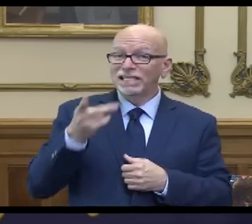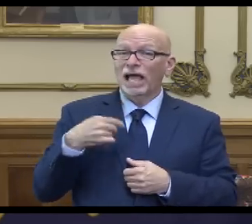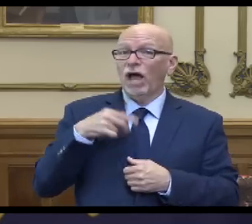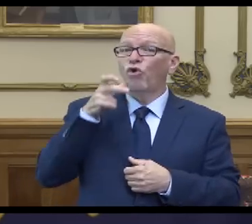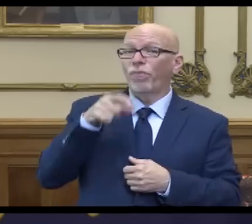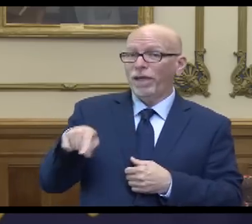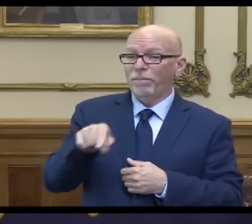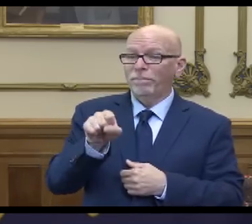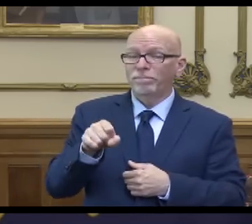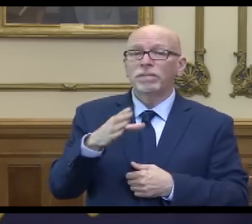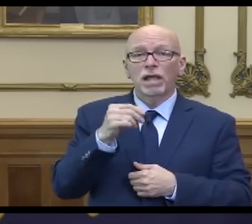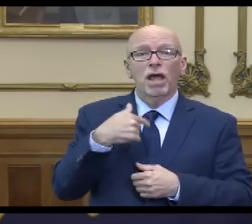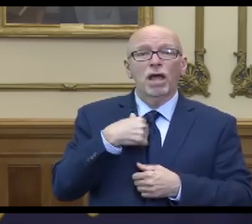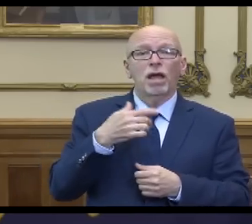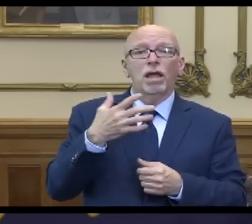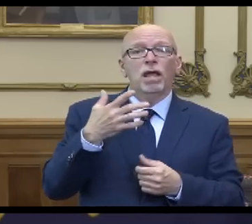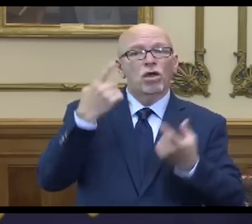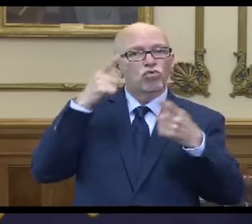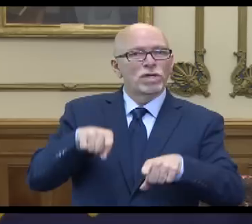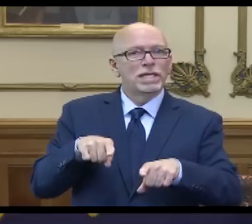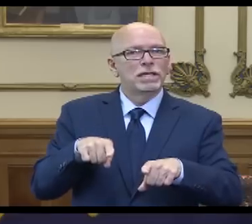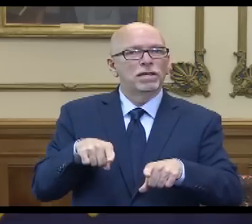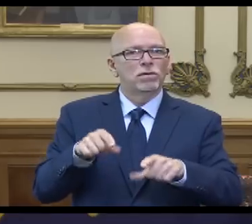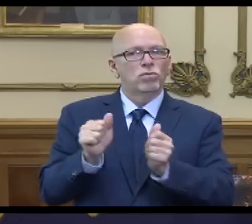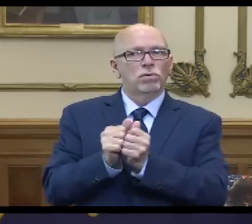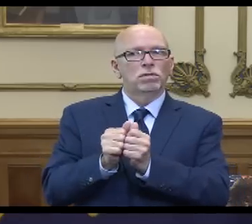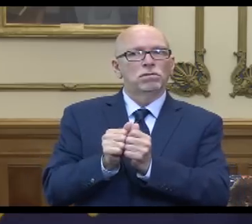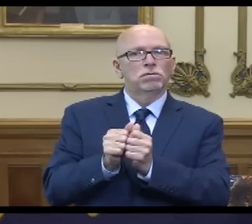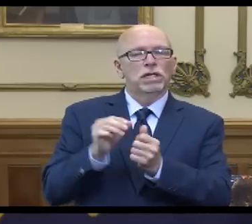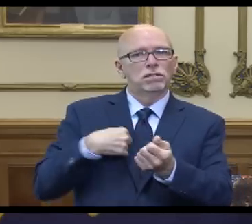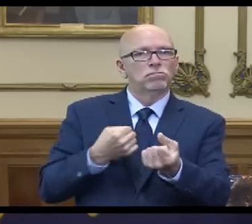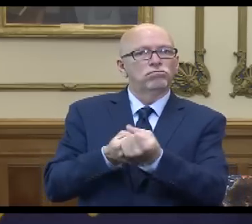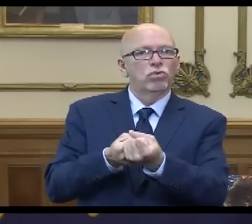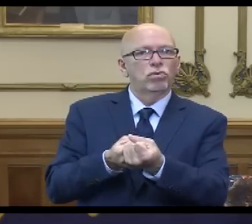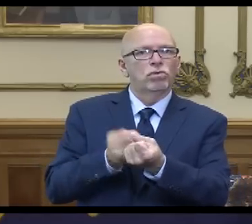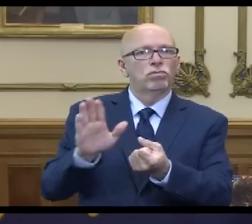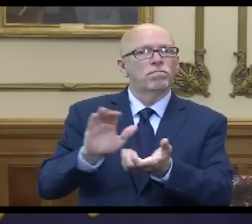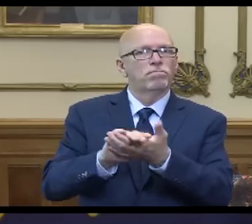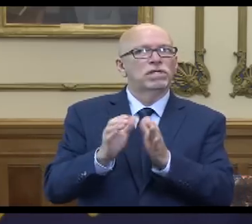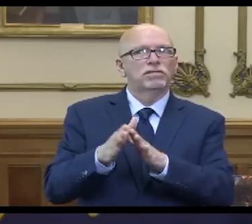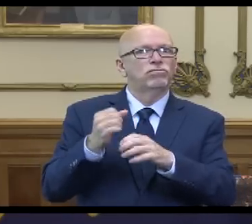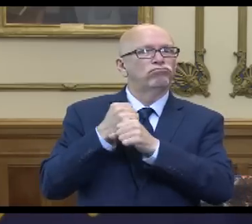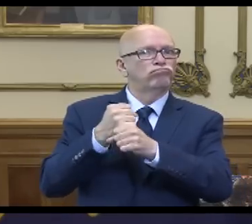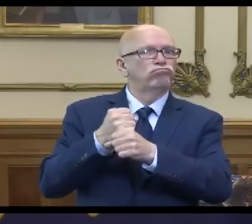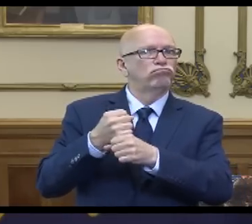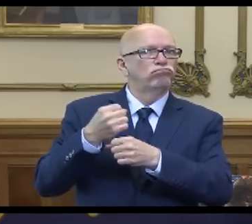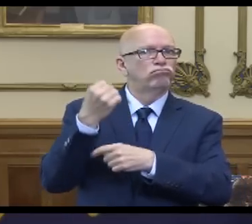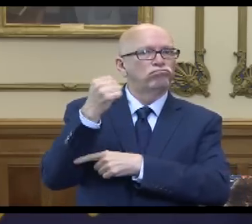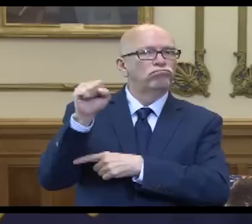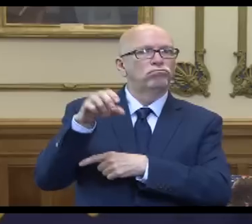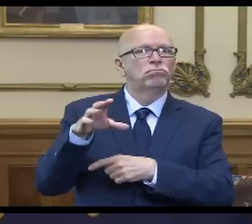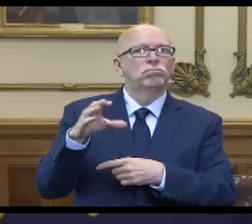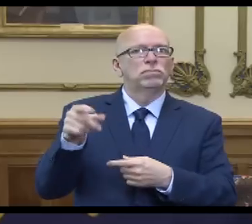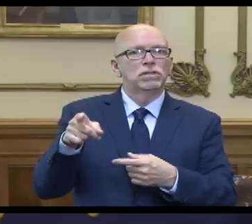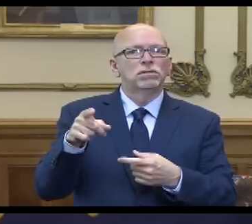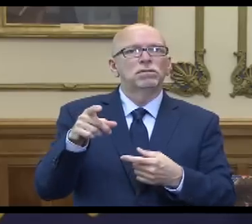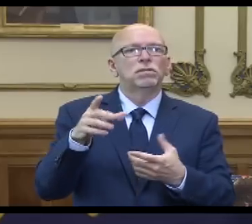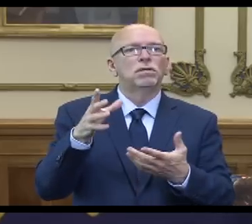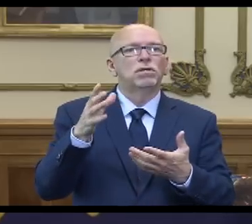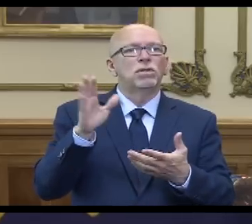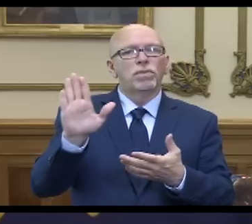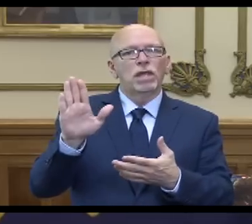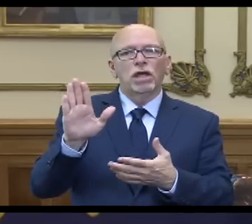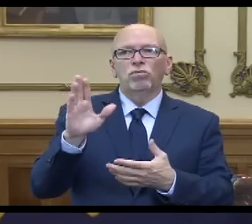hear them, and I agree with and support the peaceful demonstration and the noble cause that